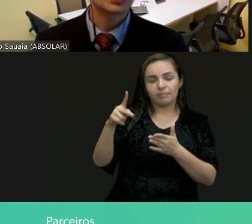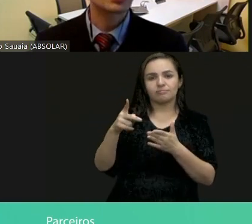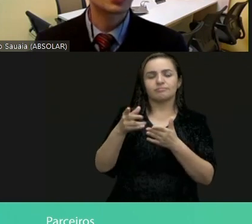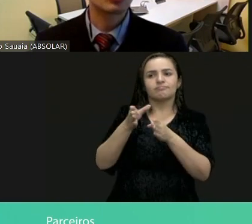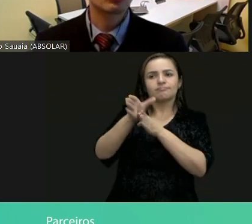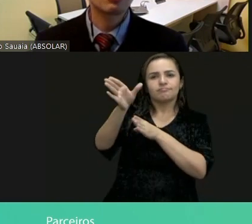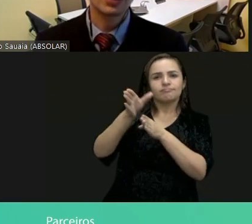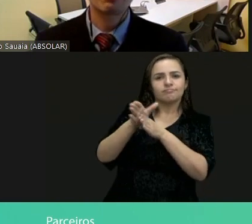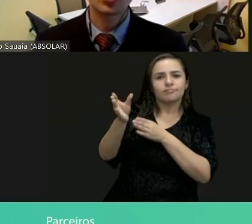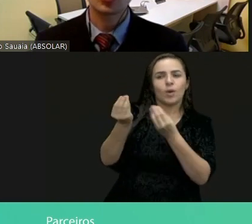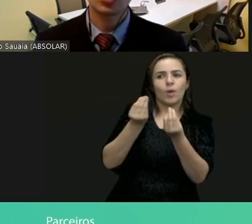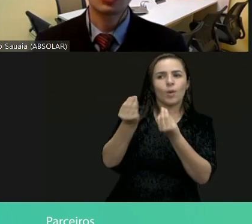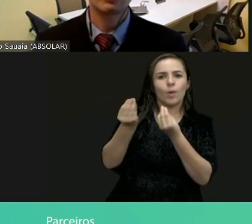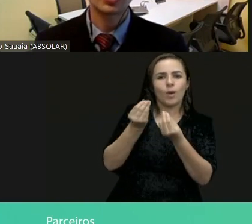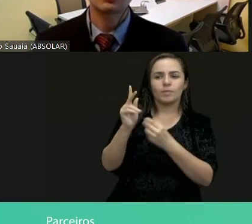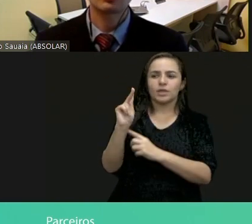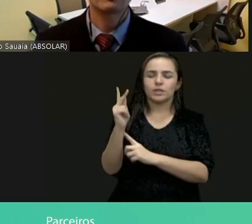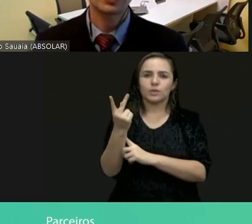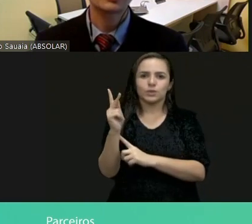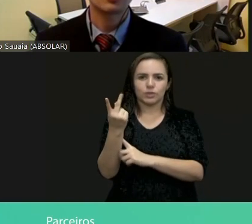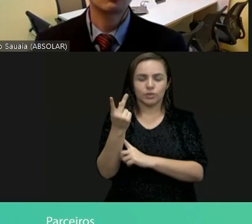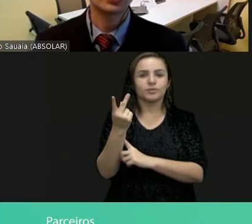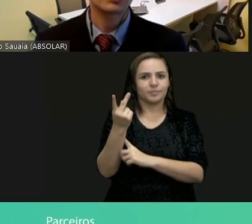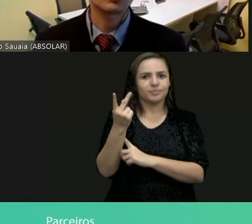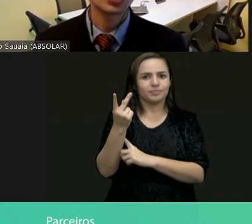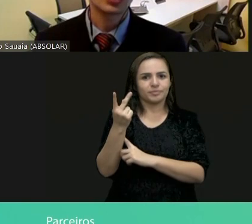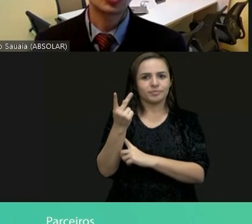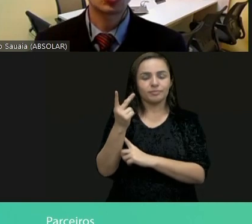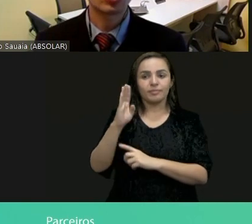with good international practices.